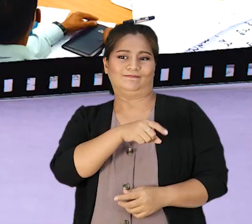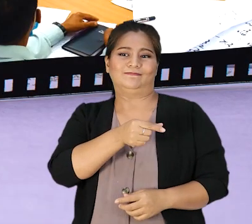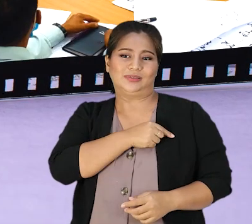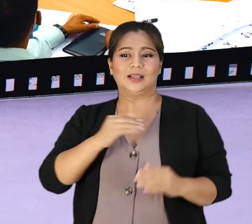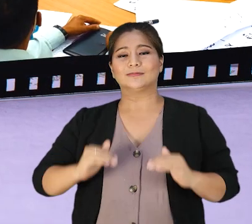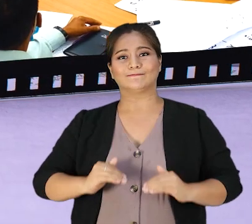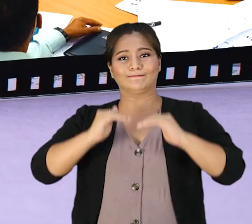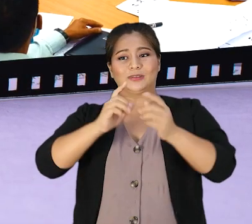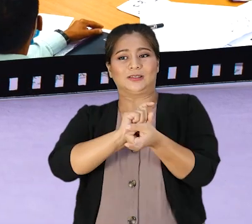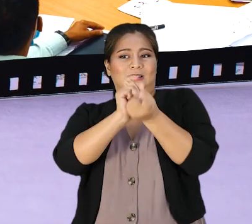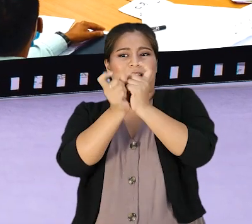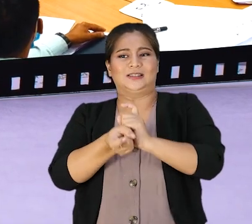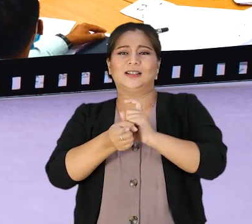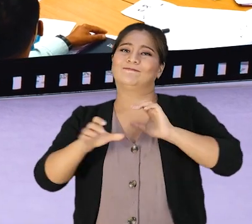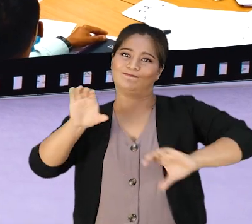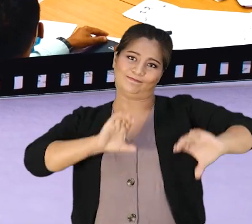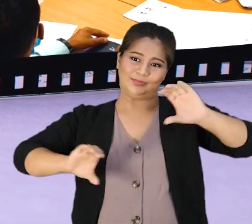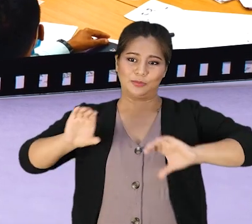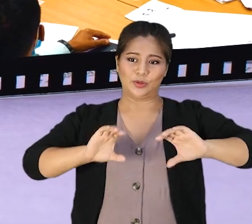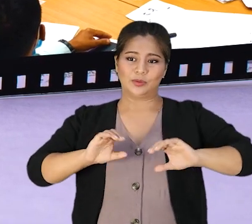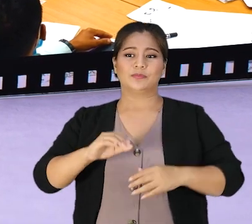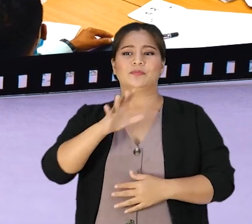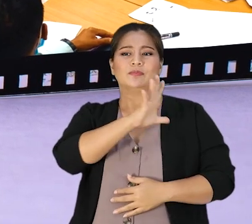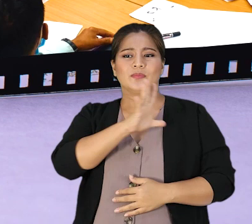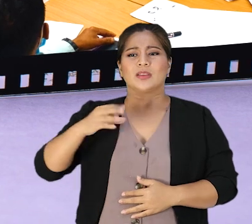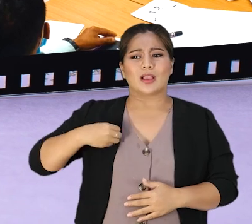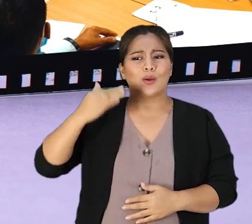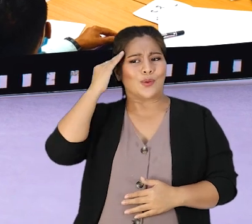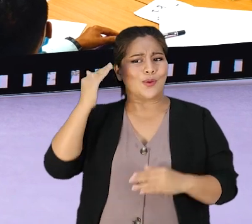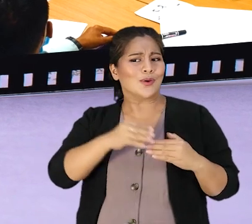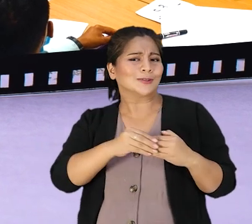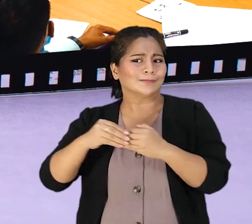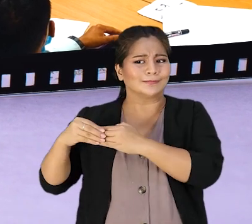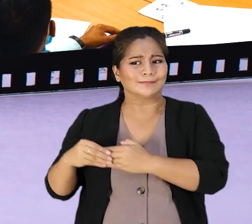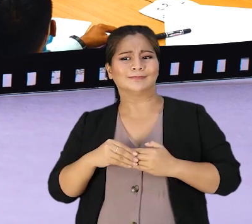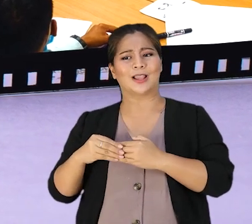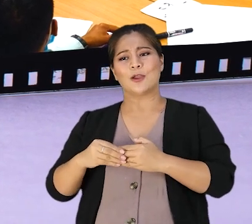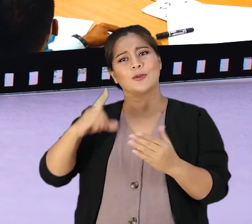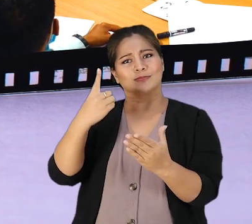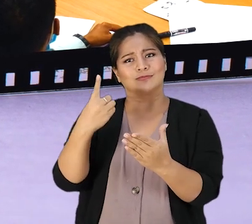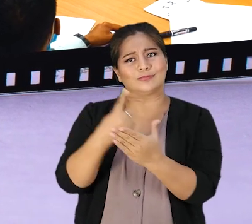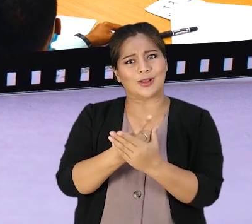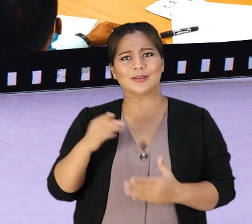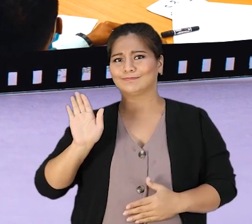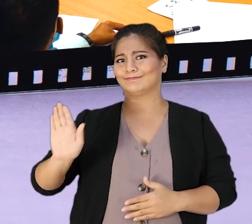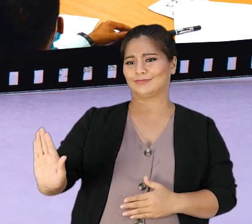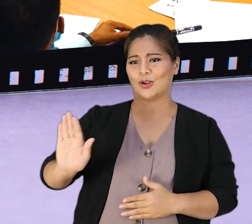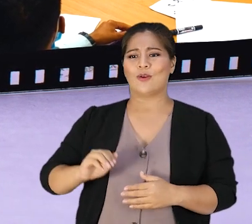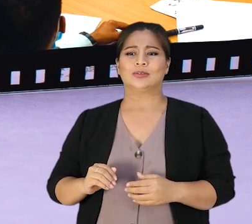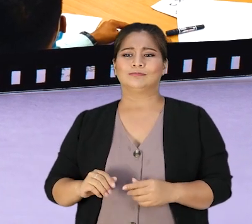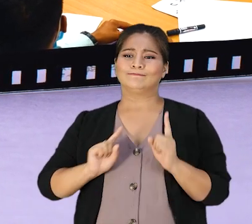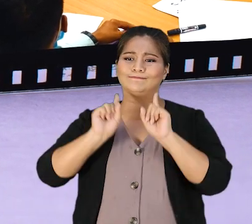Changing attitudes is the first step to changing people's behavior. Training and awareness raising led by persons with